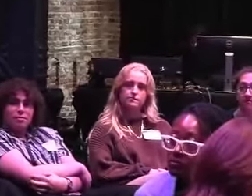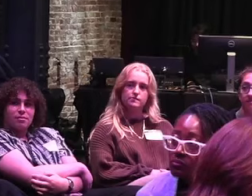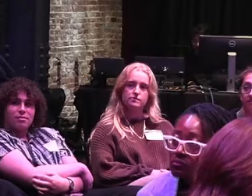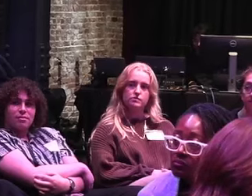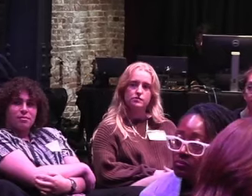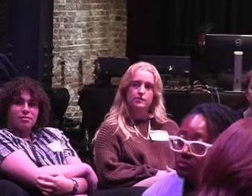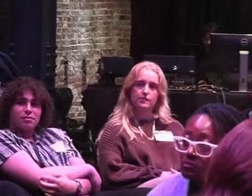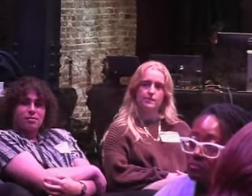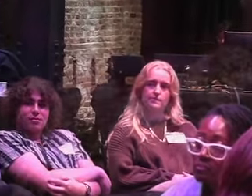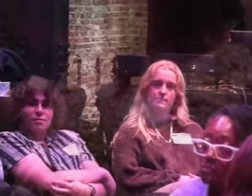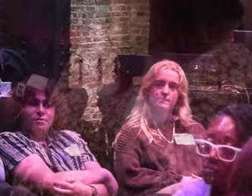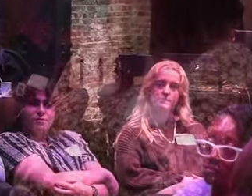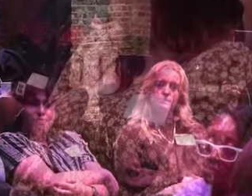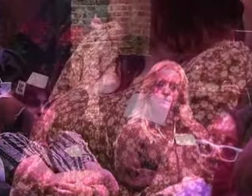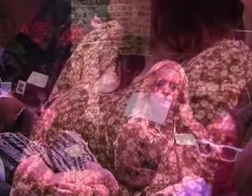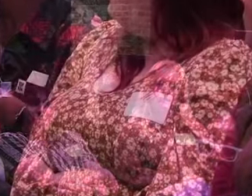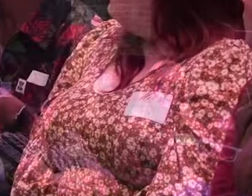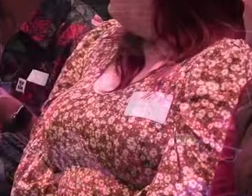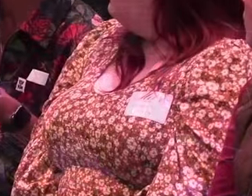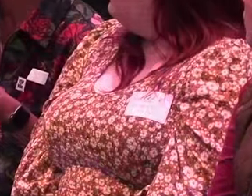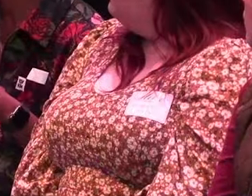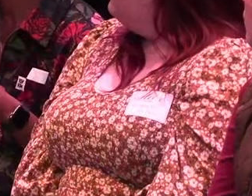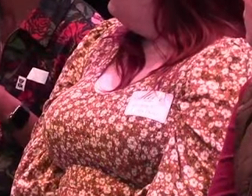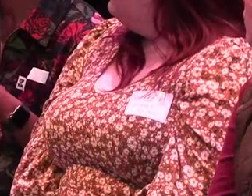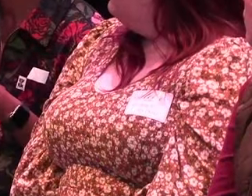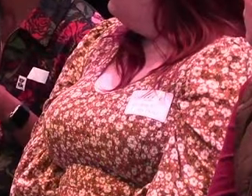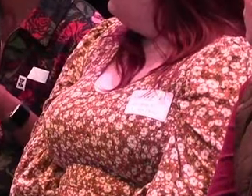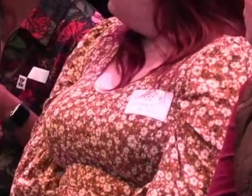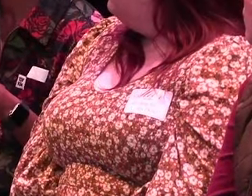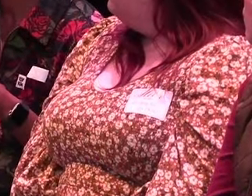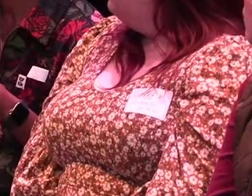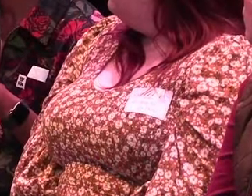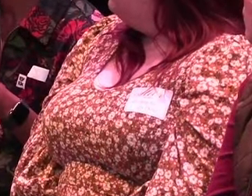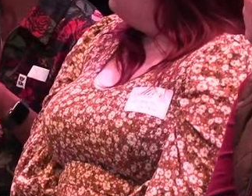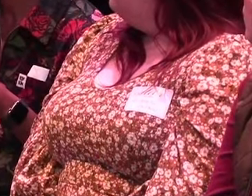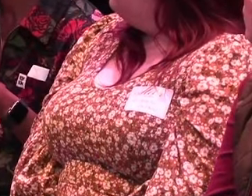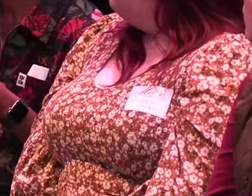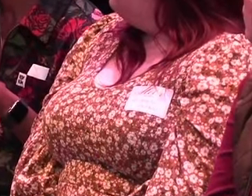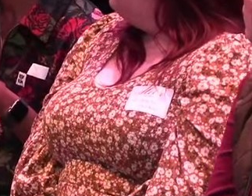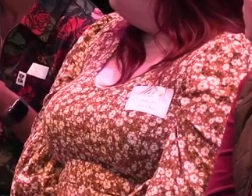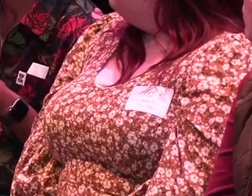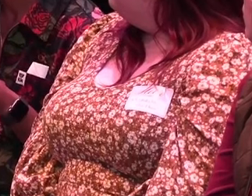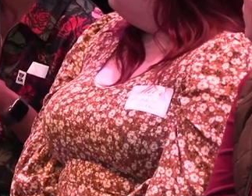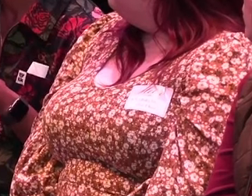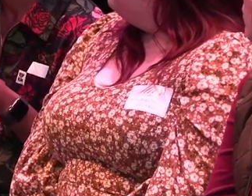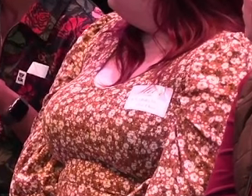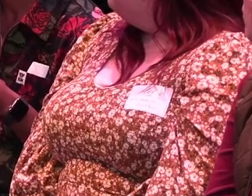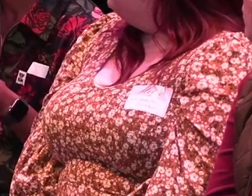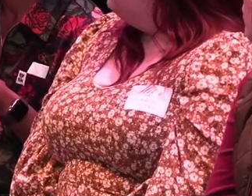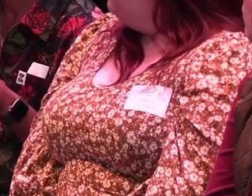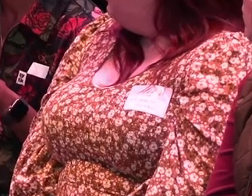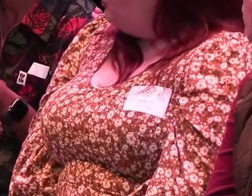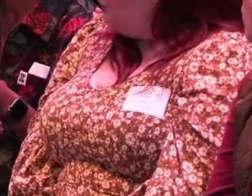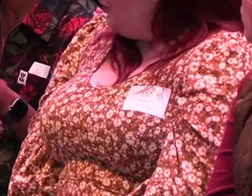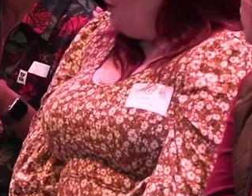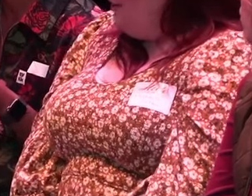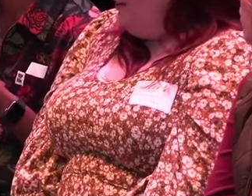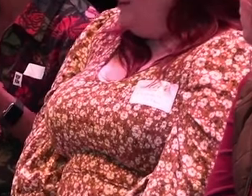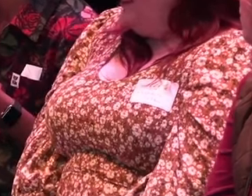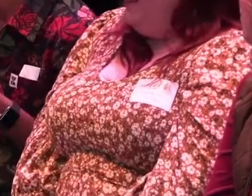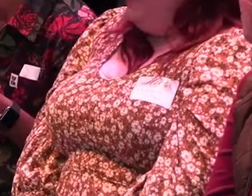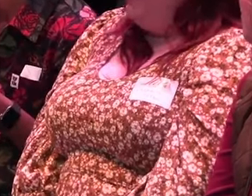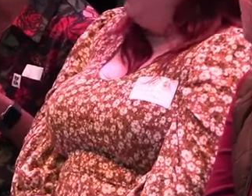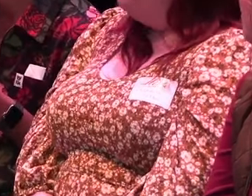human who uses they or fey pronouns, wearing a dark green dress and shoes that don't match.